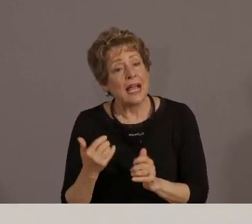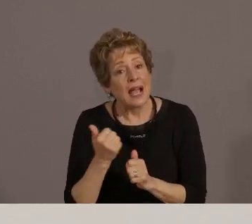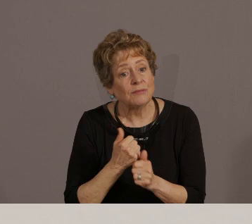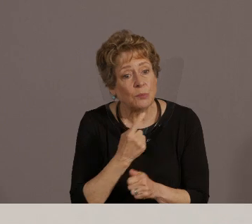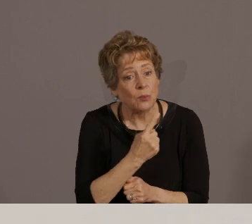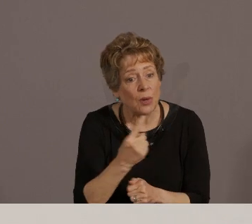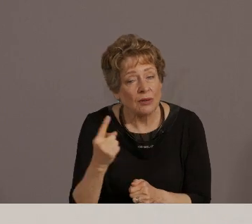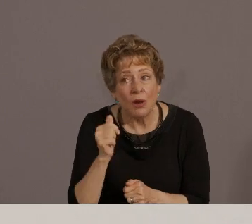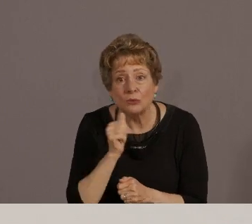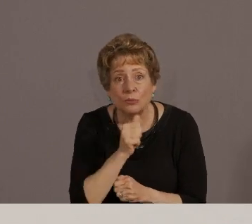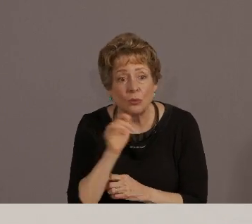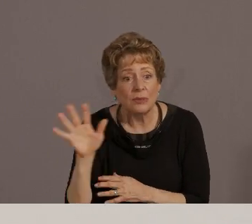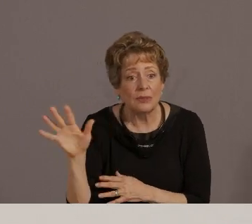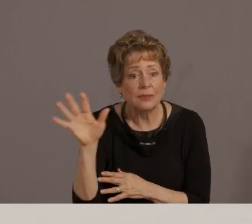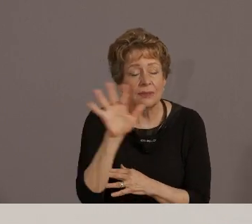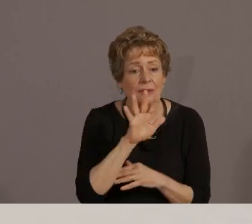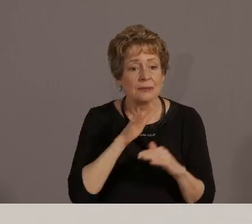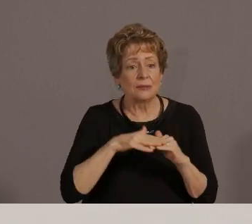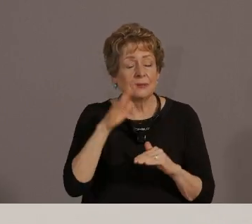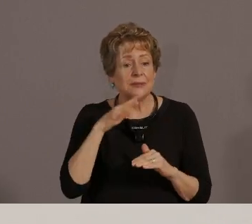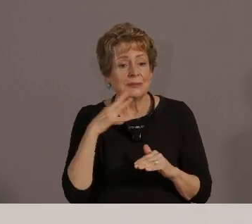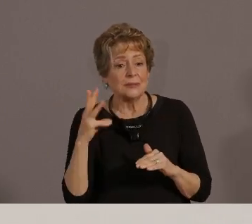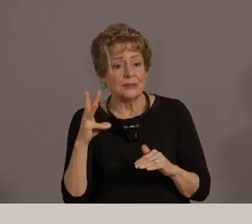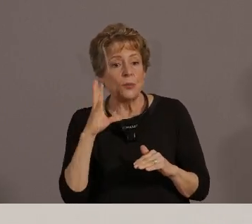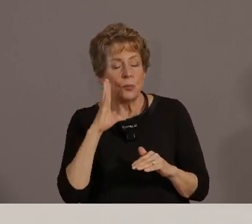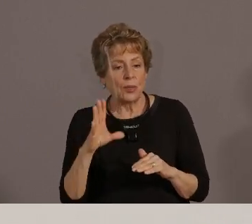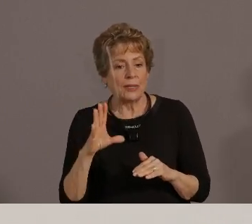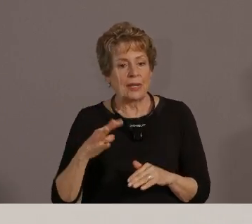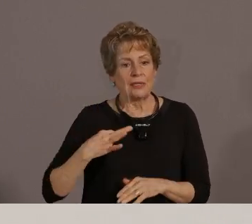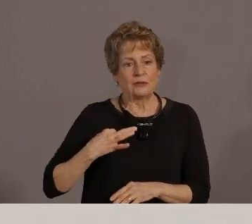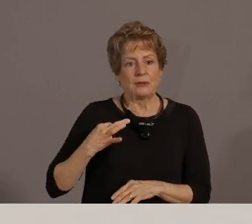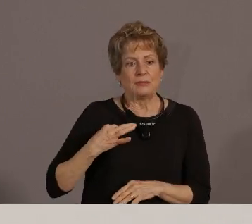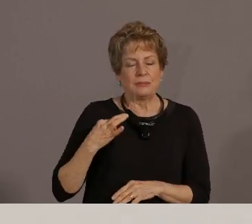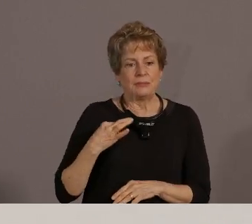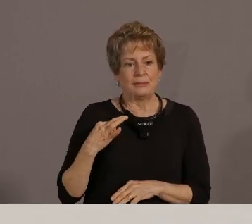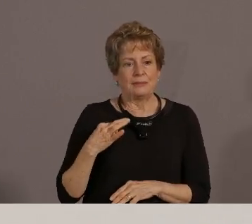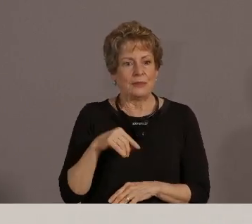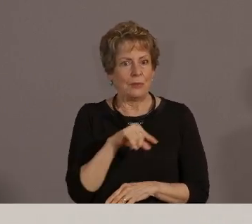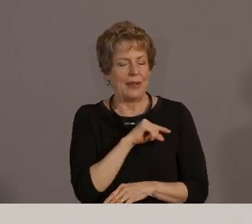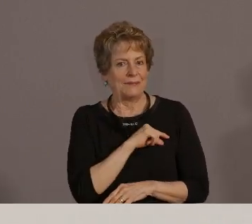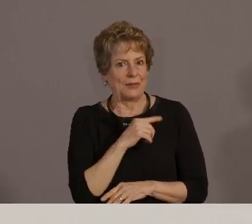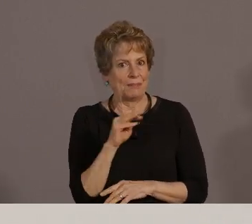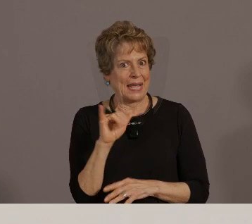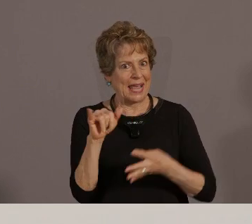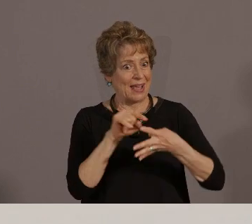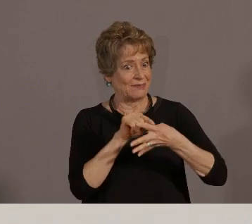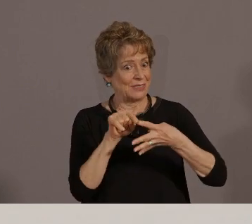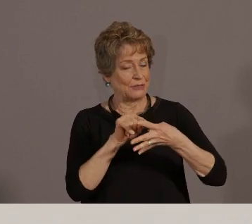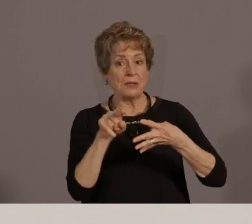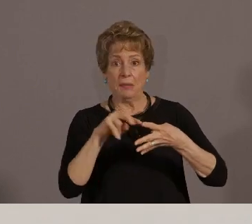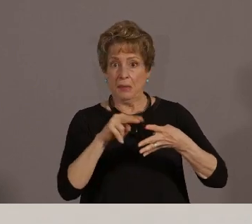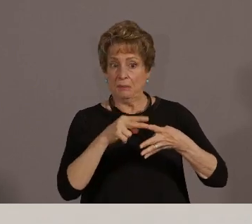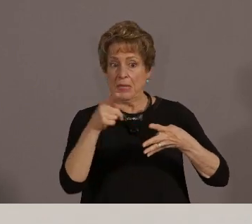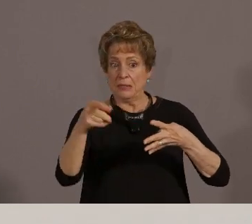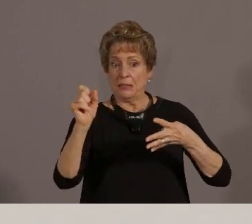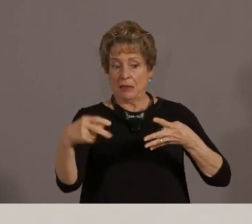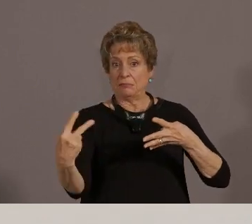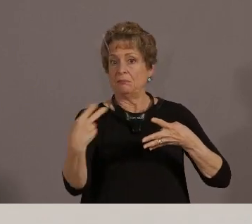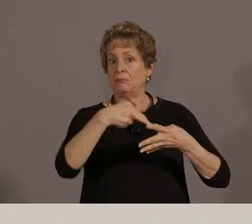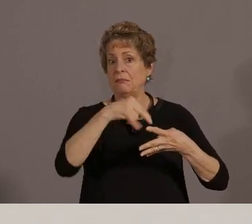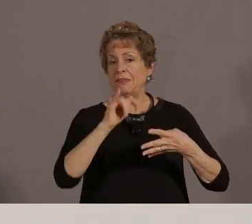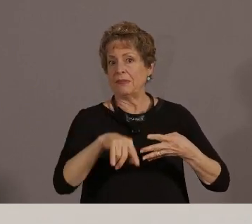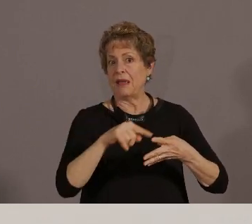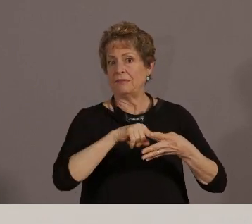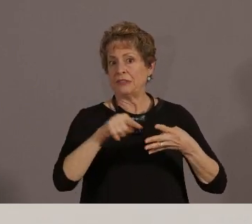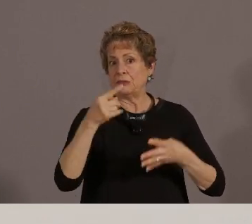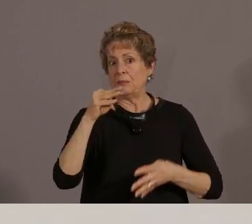Okay, just wanted to clear that up. Thank you. So the next question is actually regarding I just wanted to get your reaction on the CDC